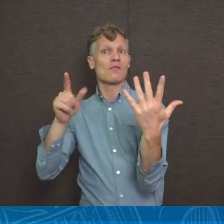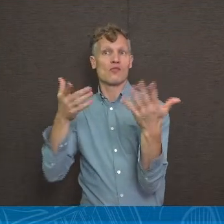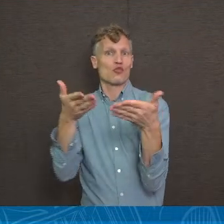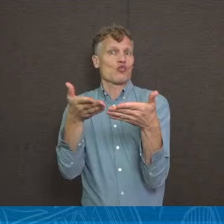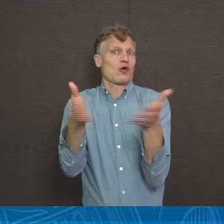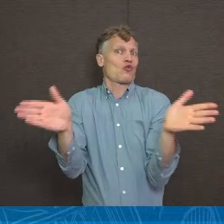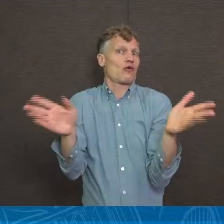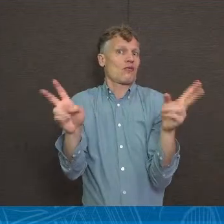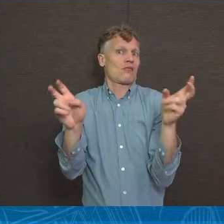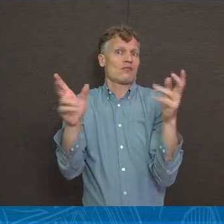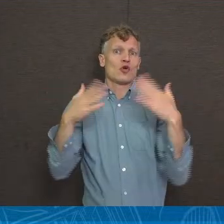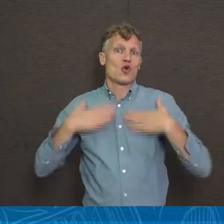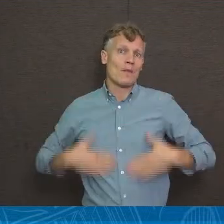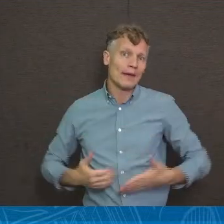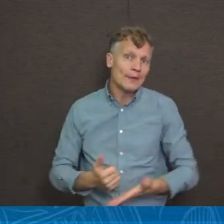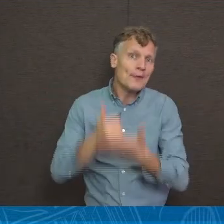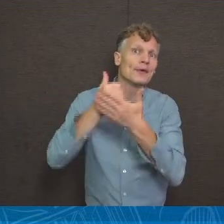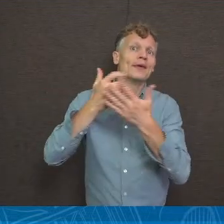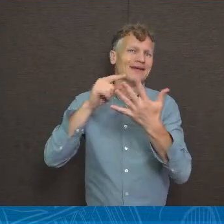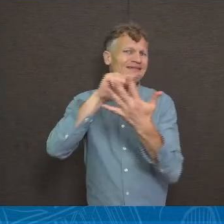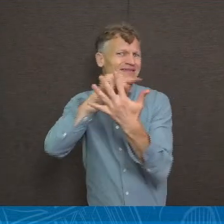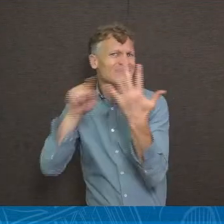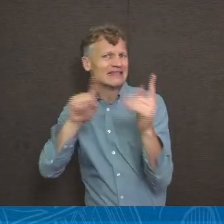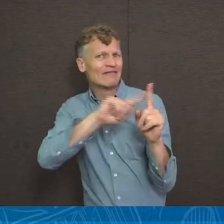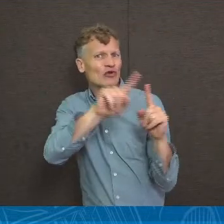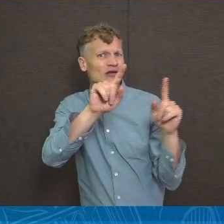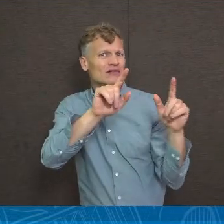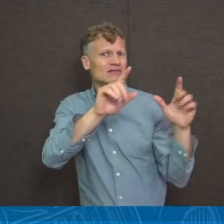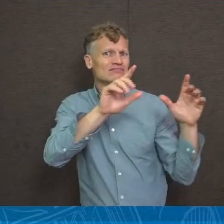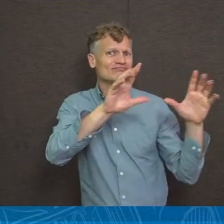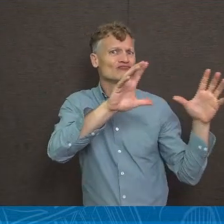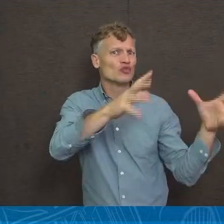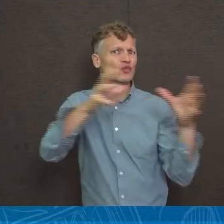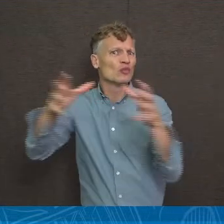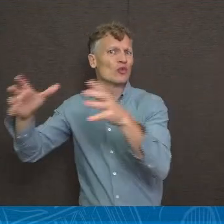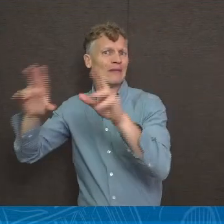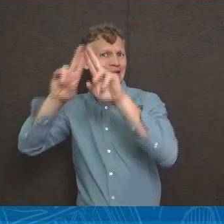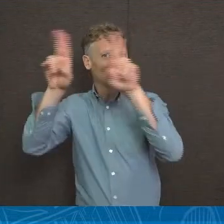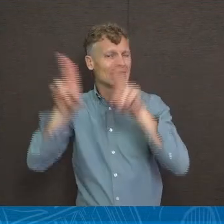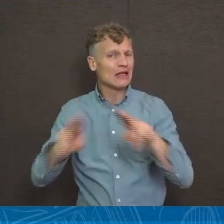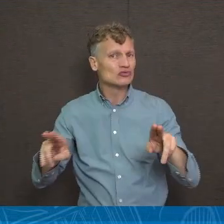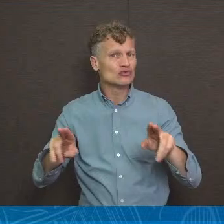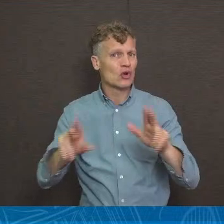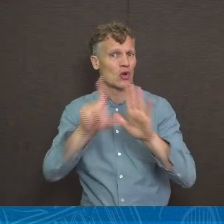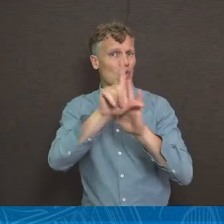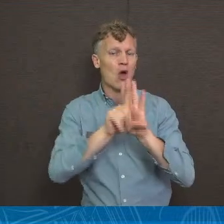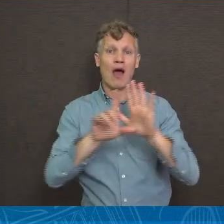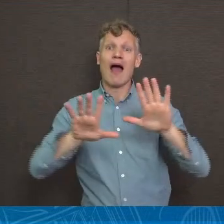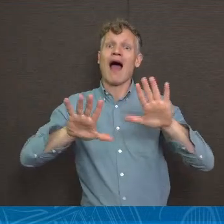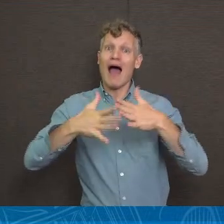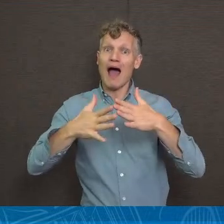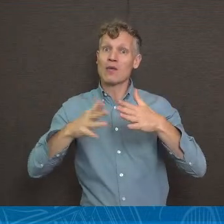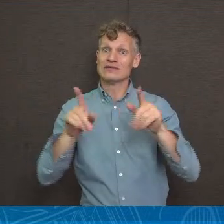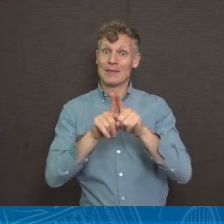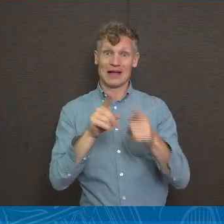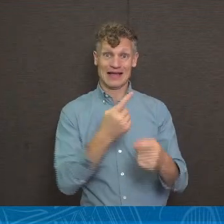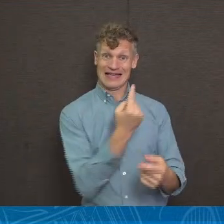that can enliven the protection of people with disabilities.